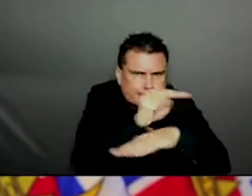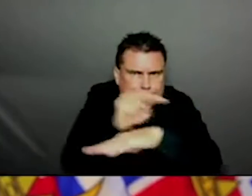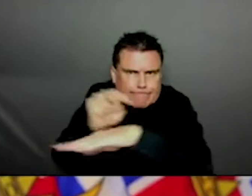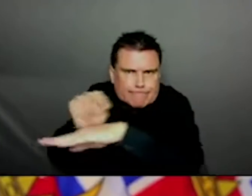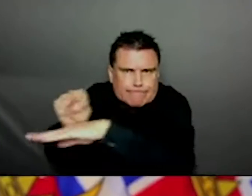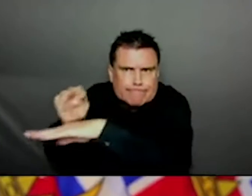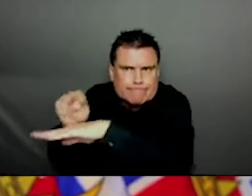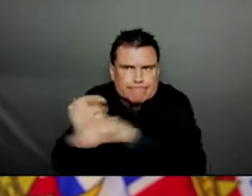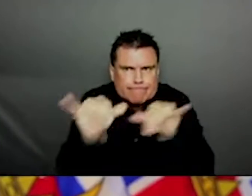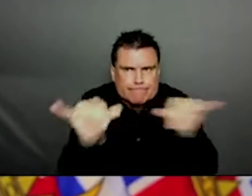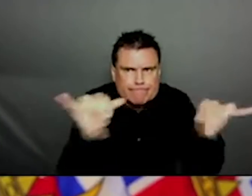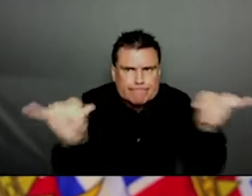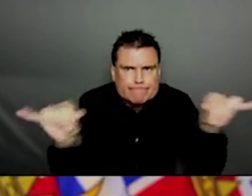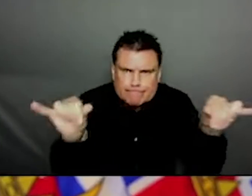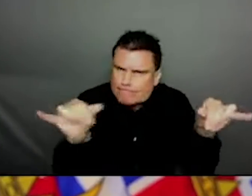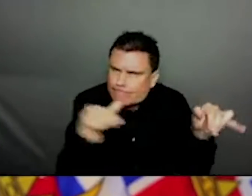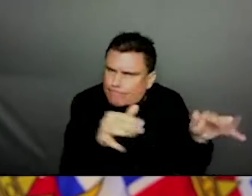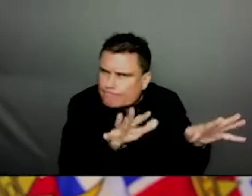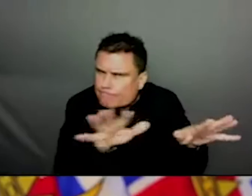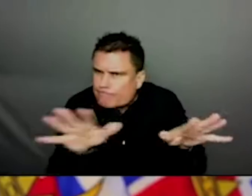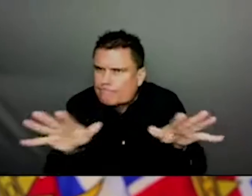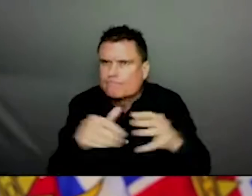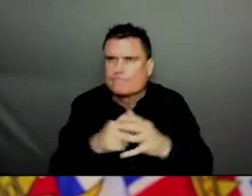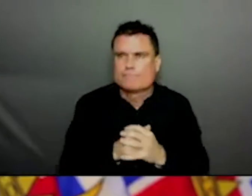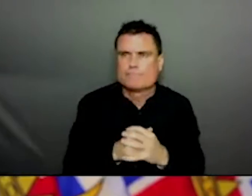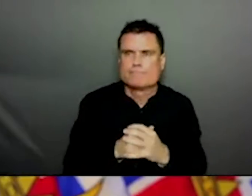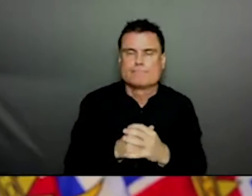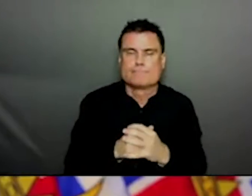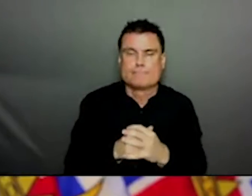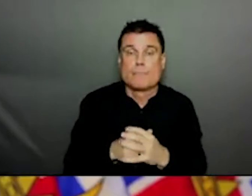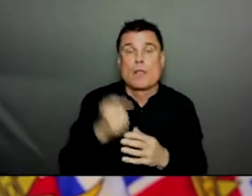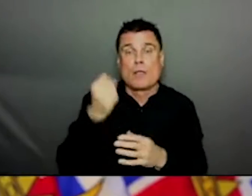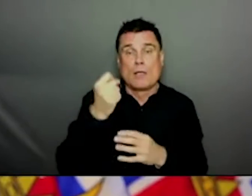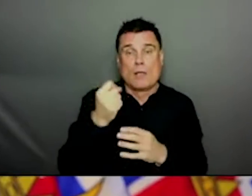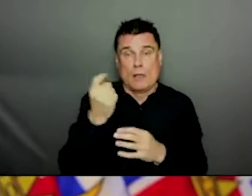system around that issue. So an additional